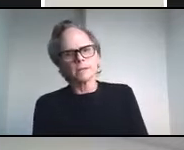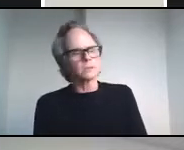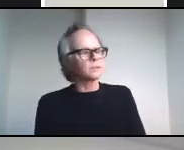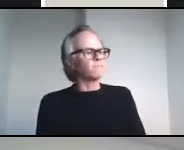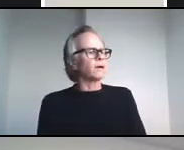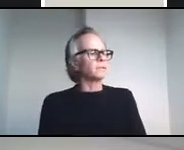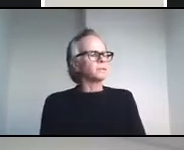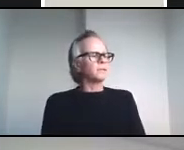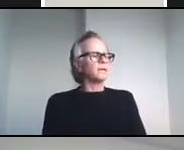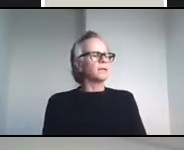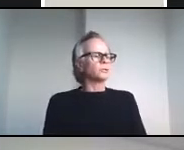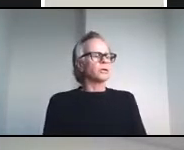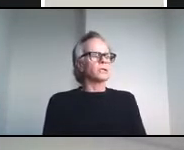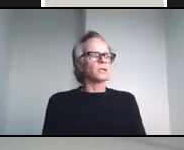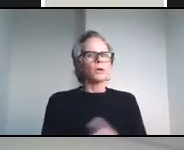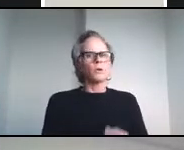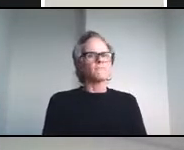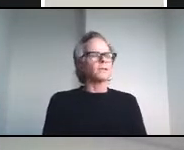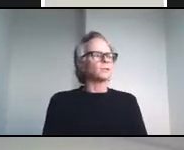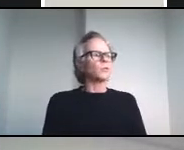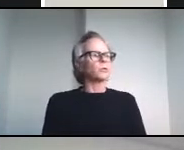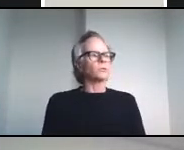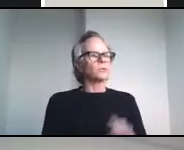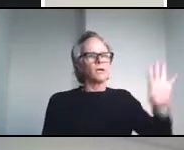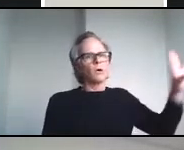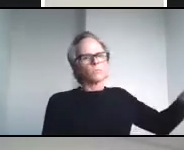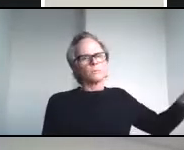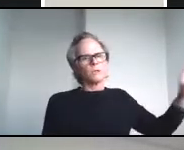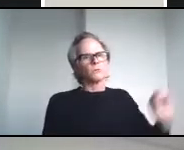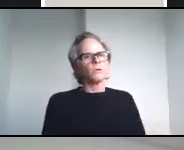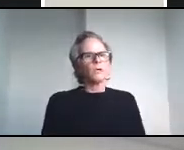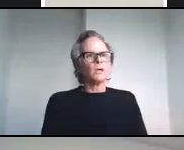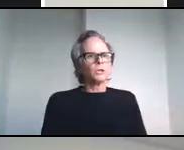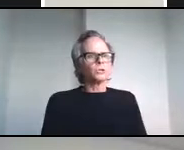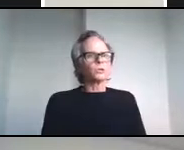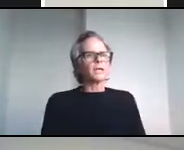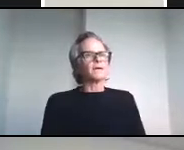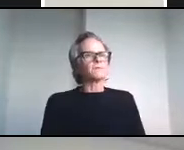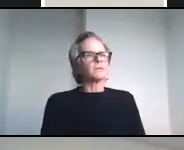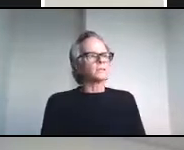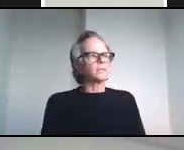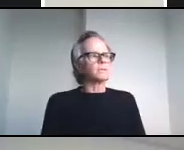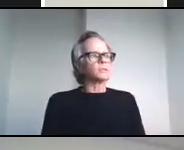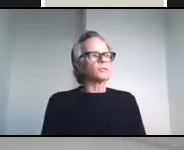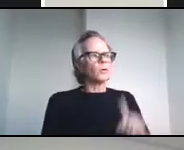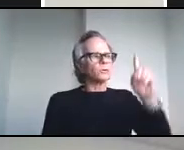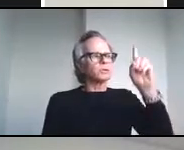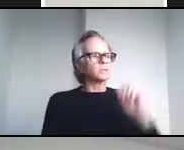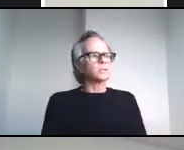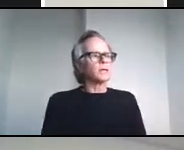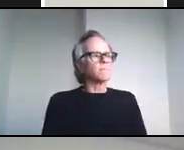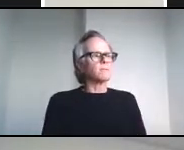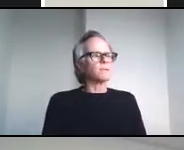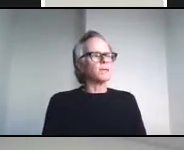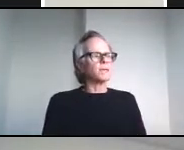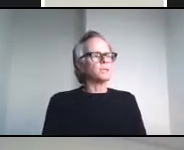plan as devised now, starting in the lower left-hand corner. The Great Hall would be over to your left in this image. North is